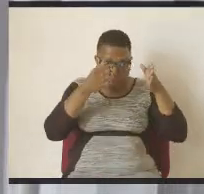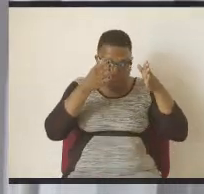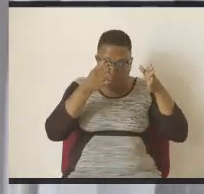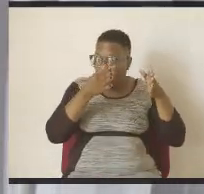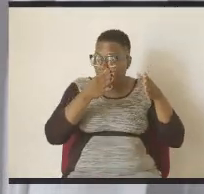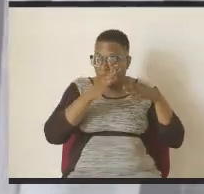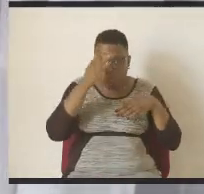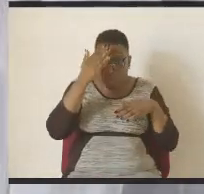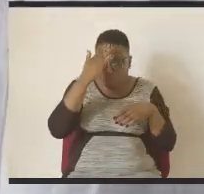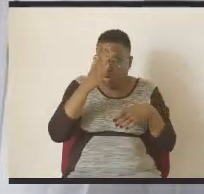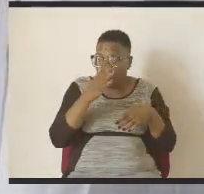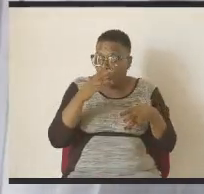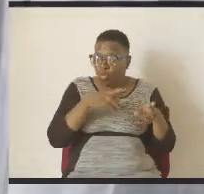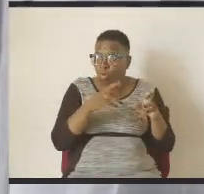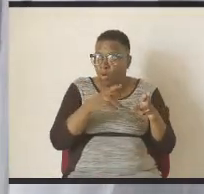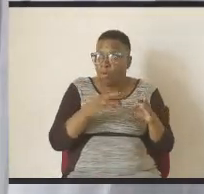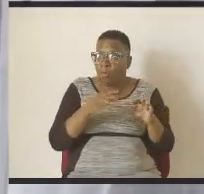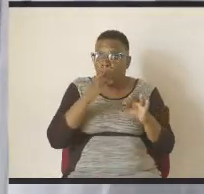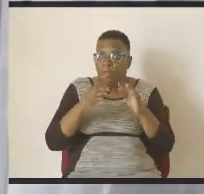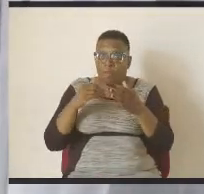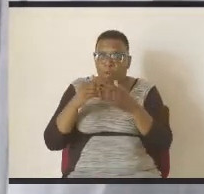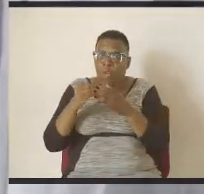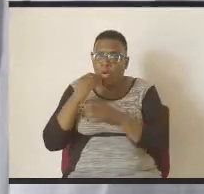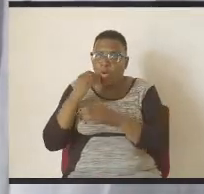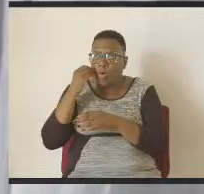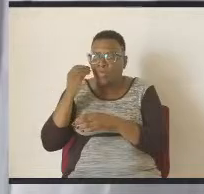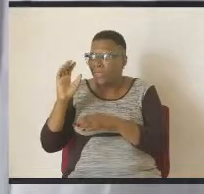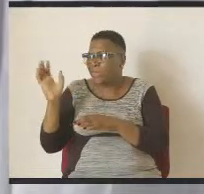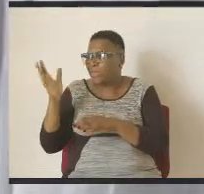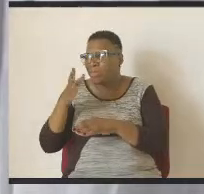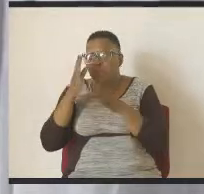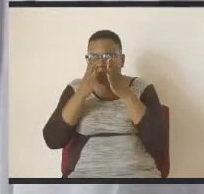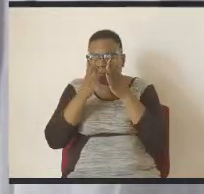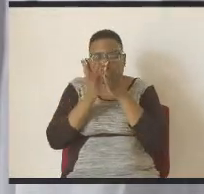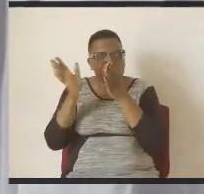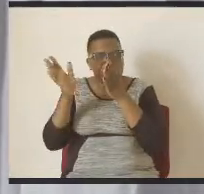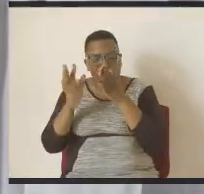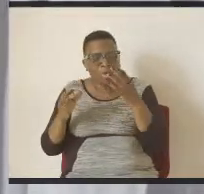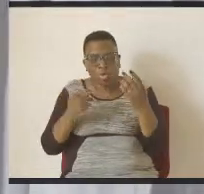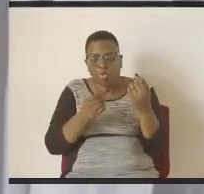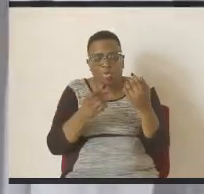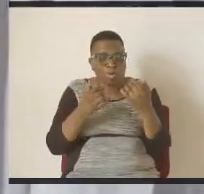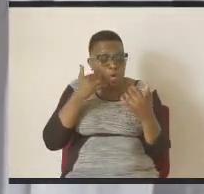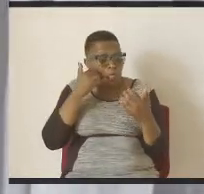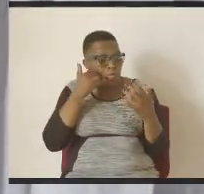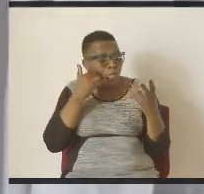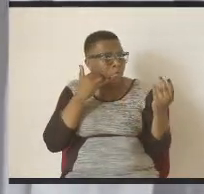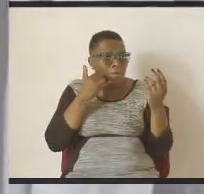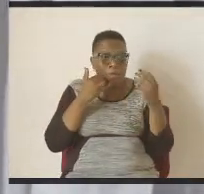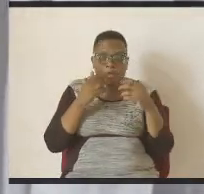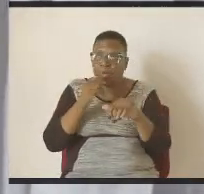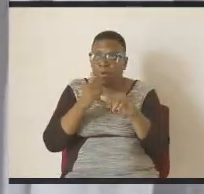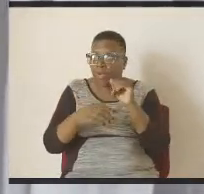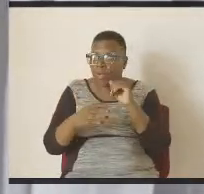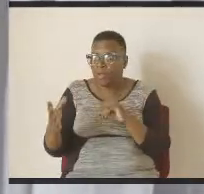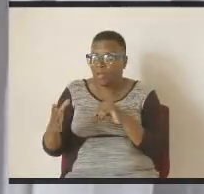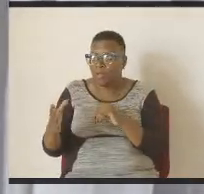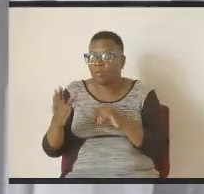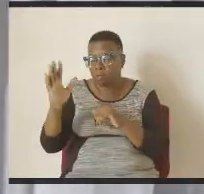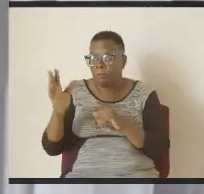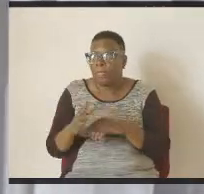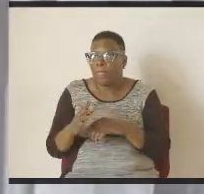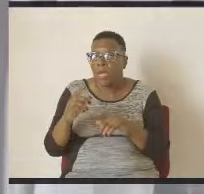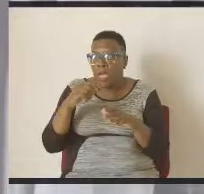more closer attention to the way. Bottom line is that when things are familiar to us in driving